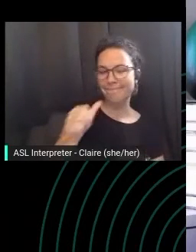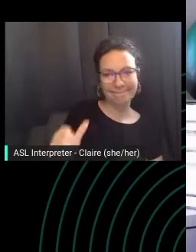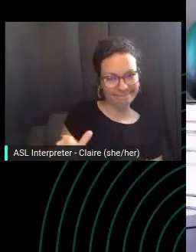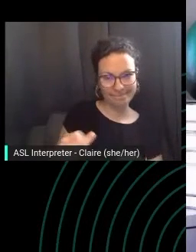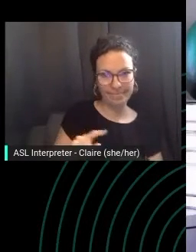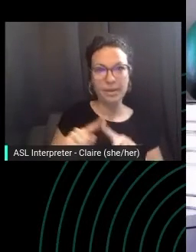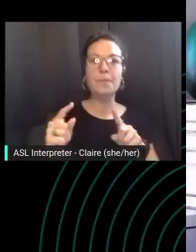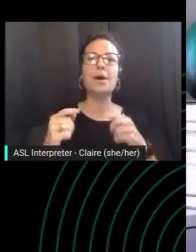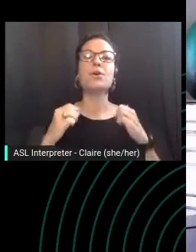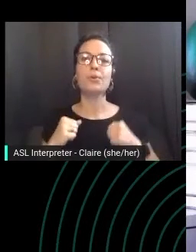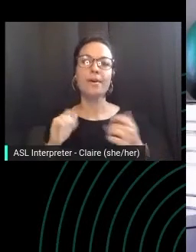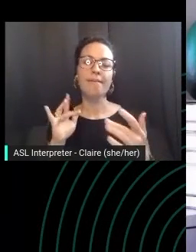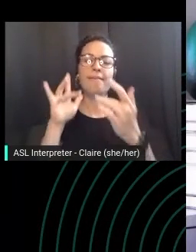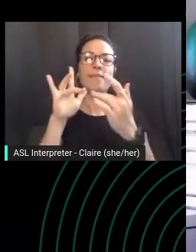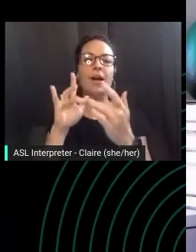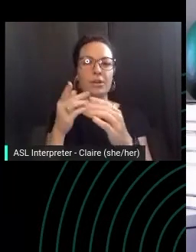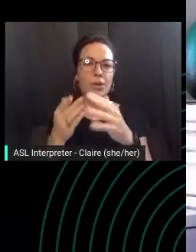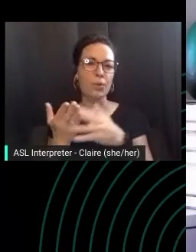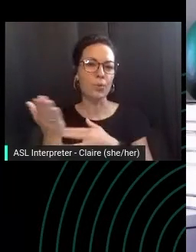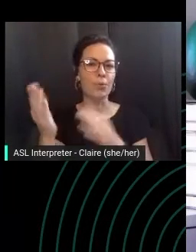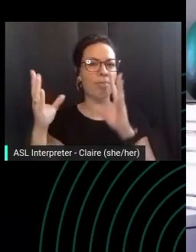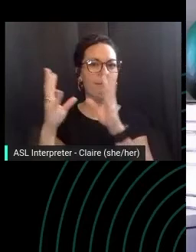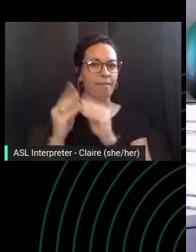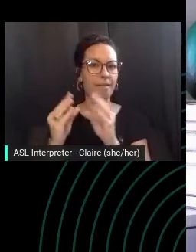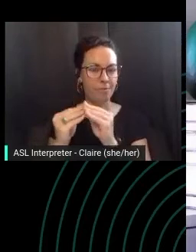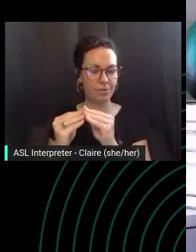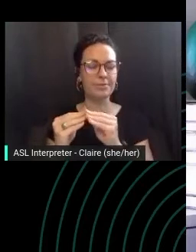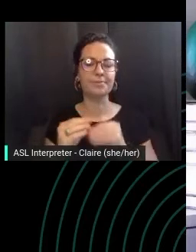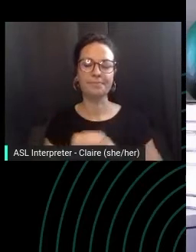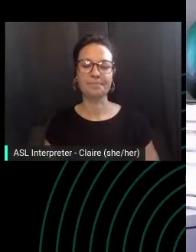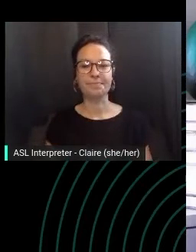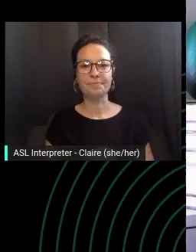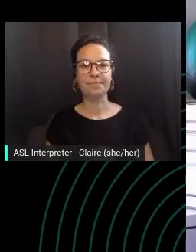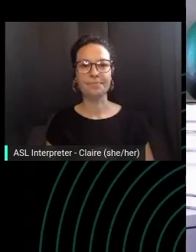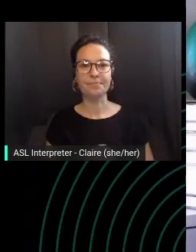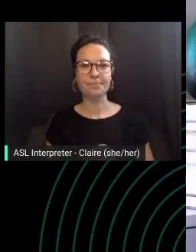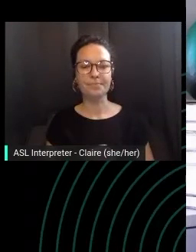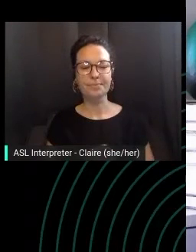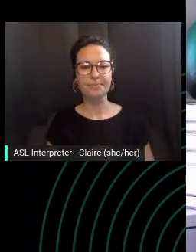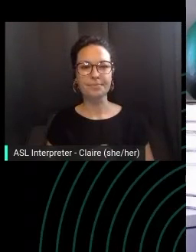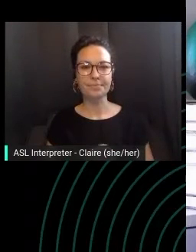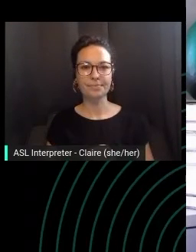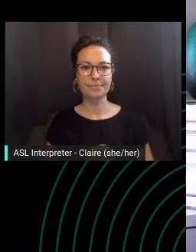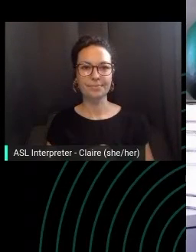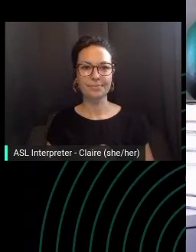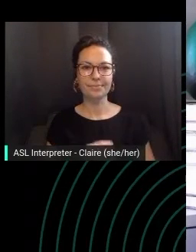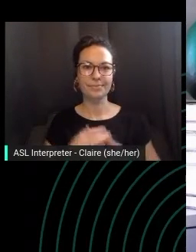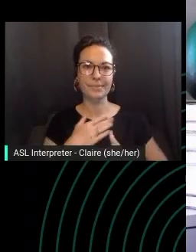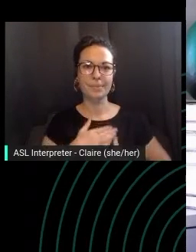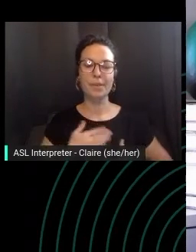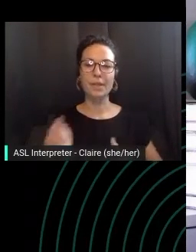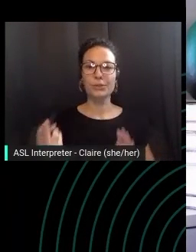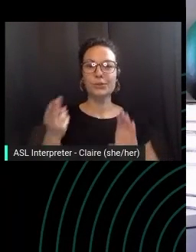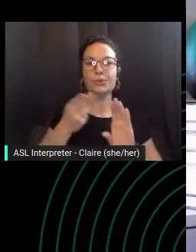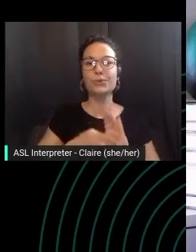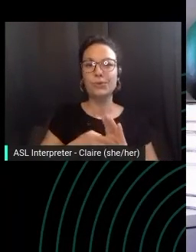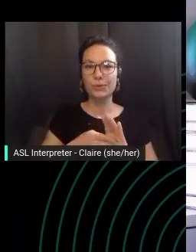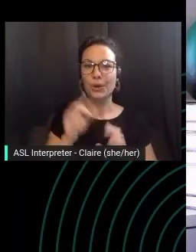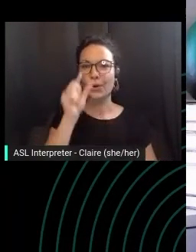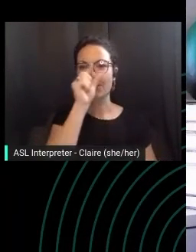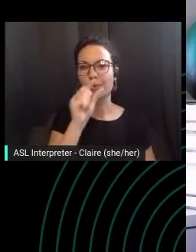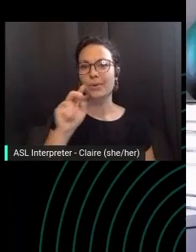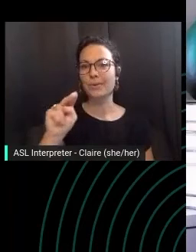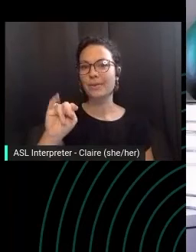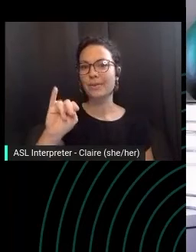get in touch. And immediately following this session here in the same stream, please join Google's Nick Rama for a brief